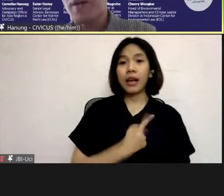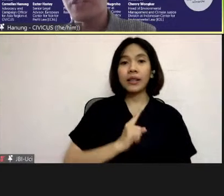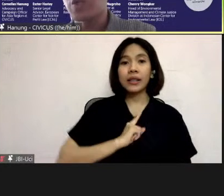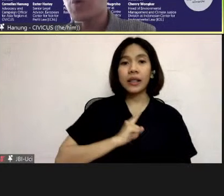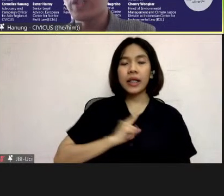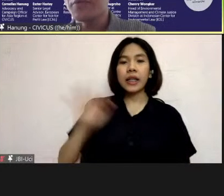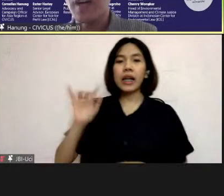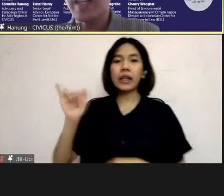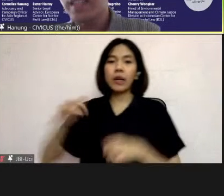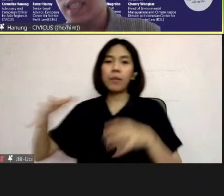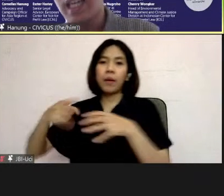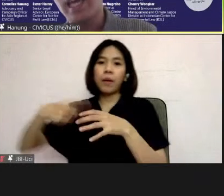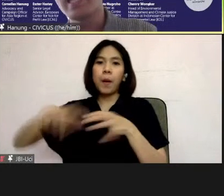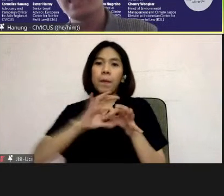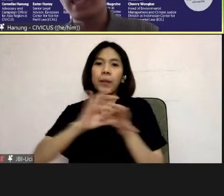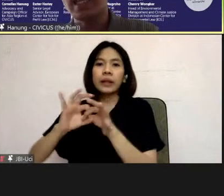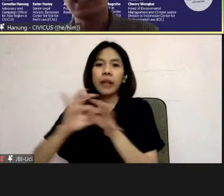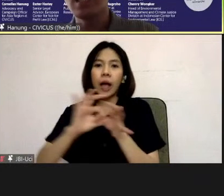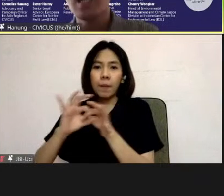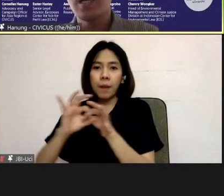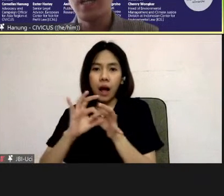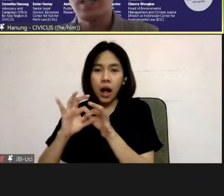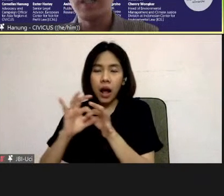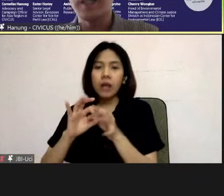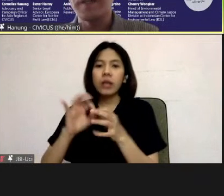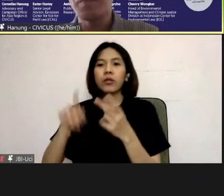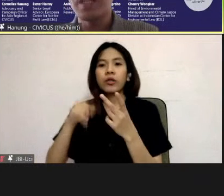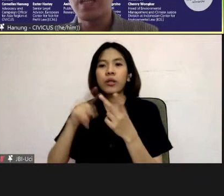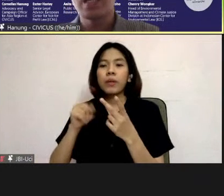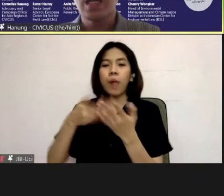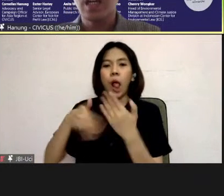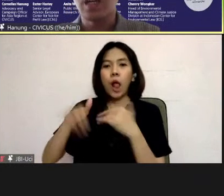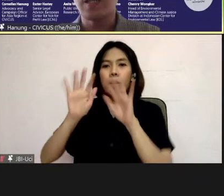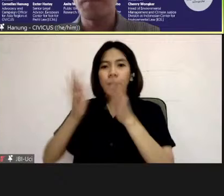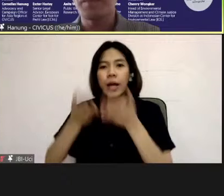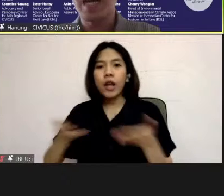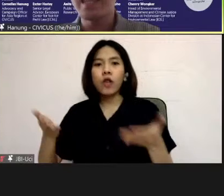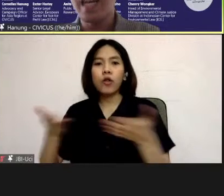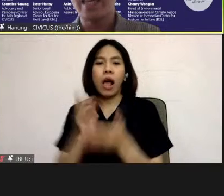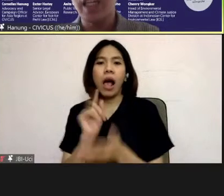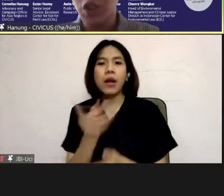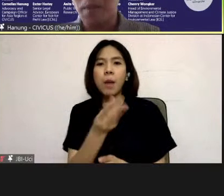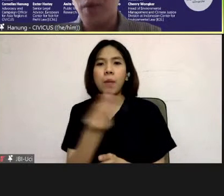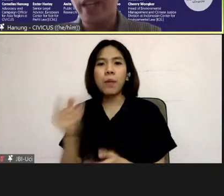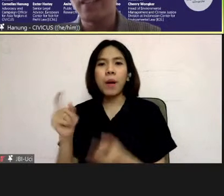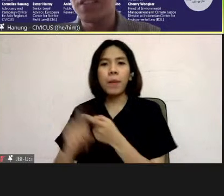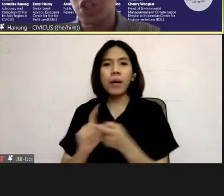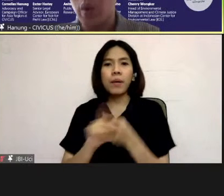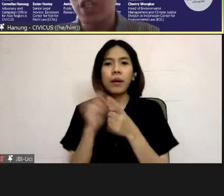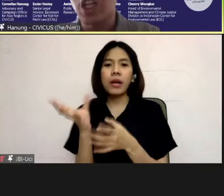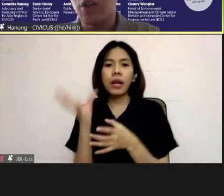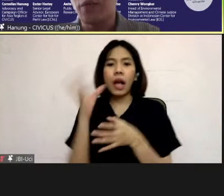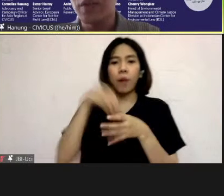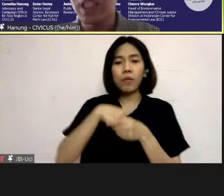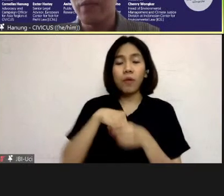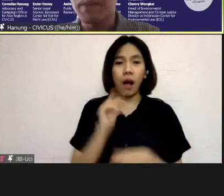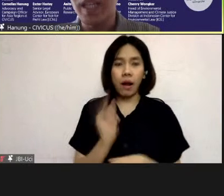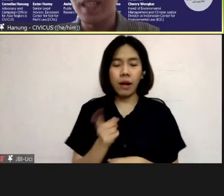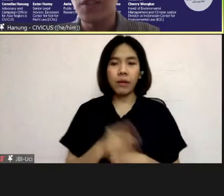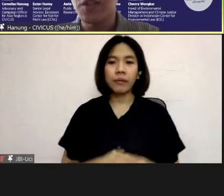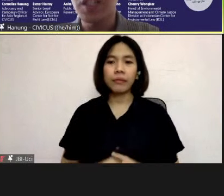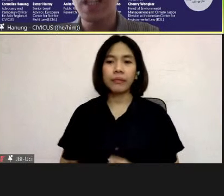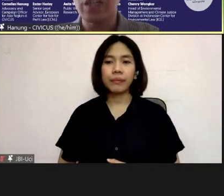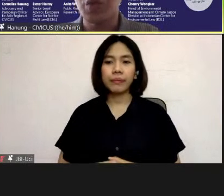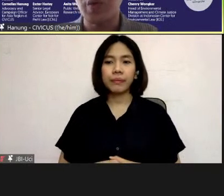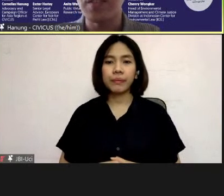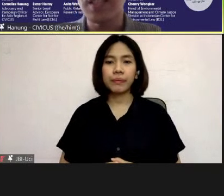with partner codified and then kind of like interpret the situation of civic space